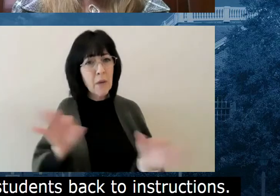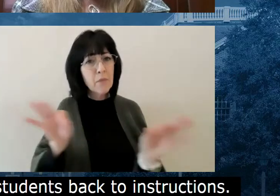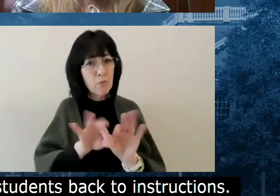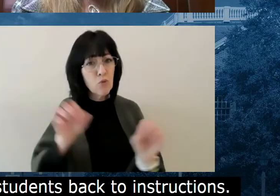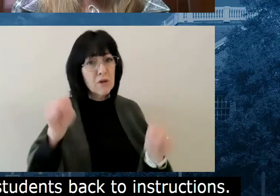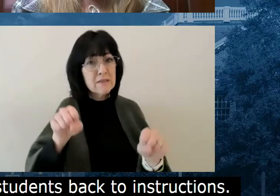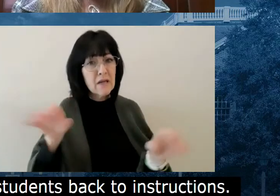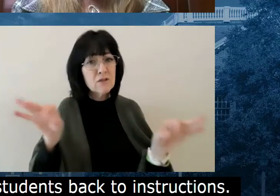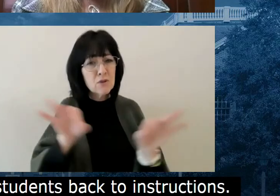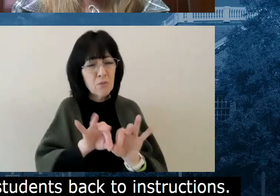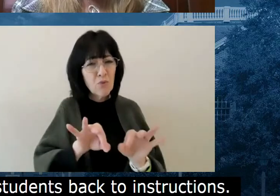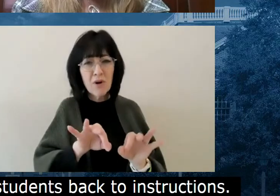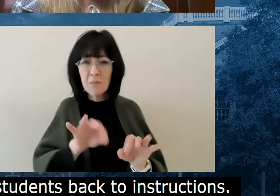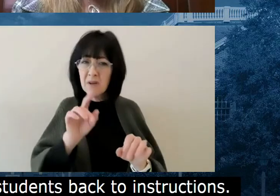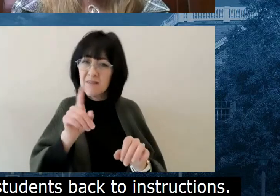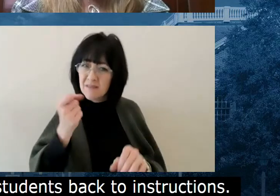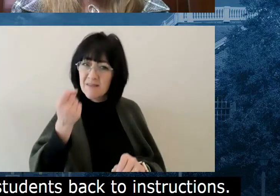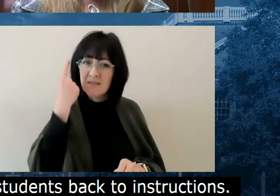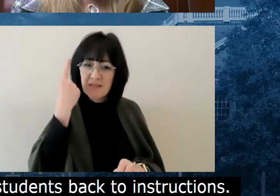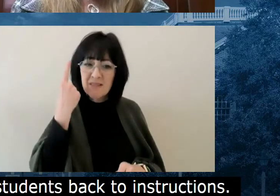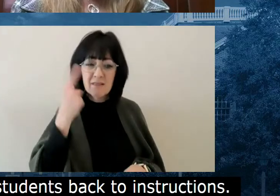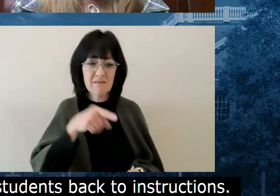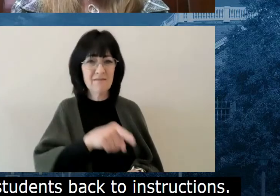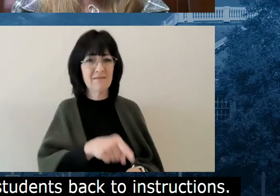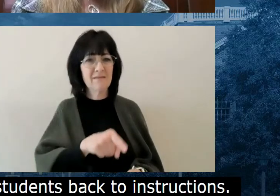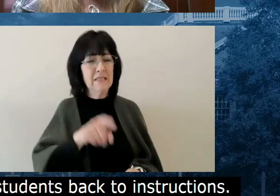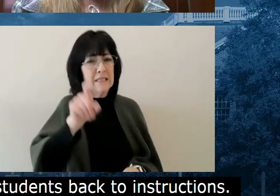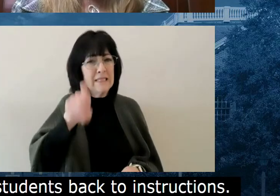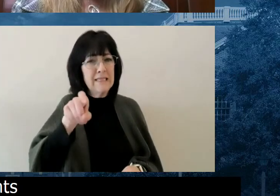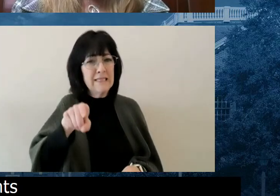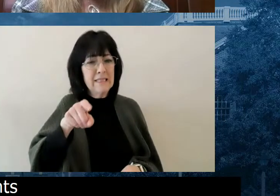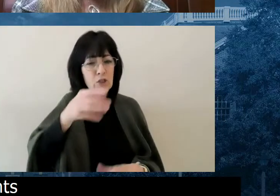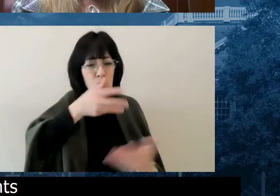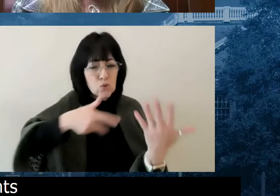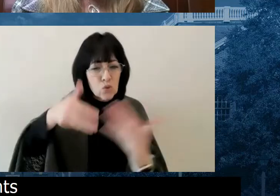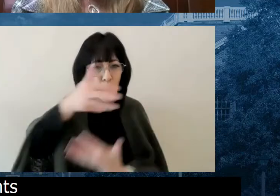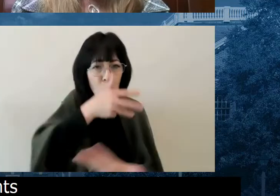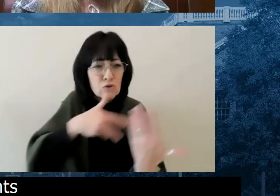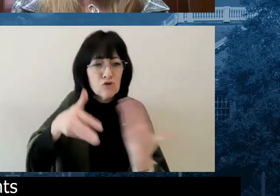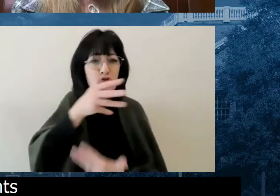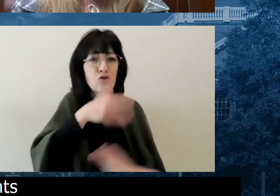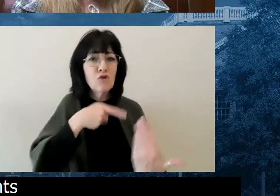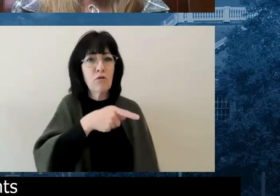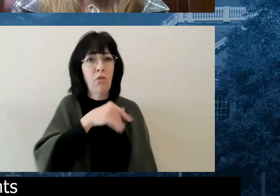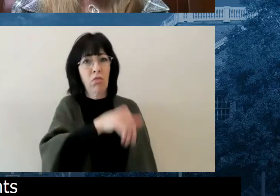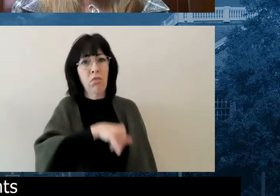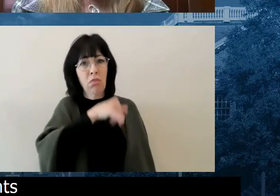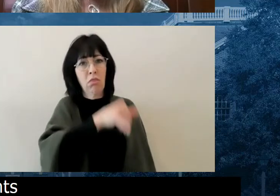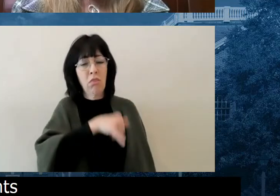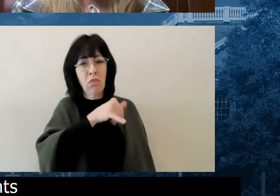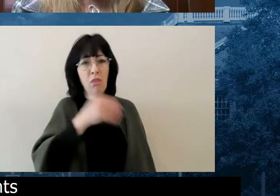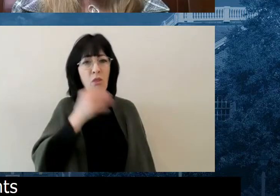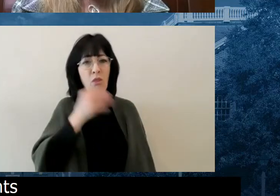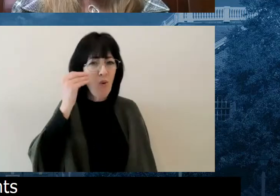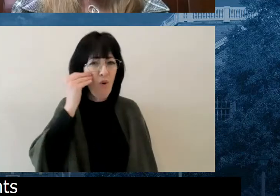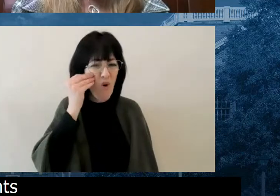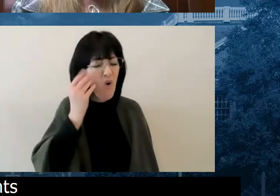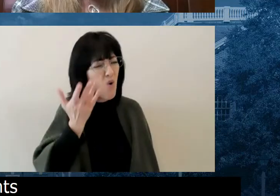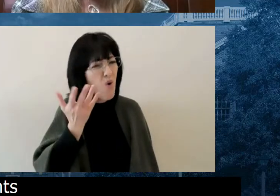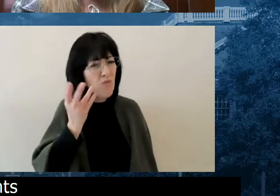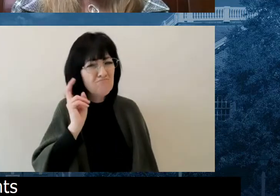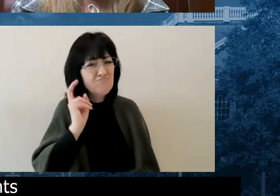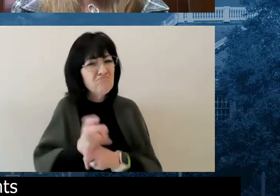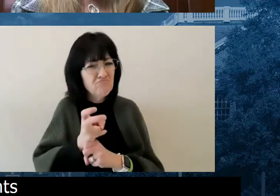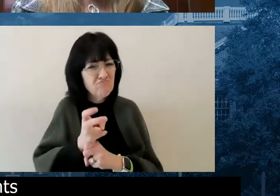performance, but also for their psychological needs as social beings. And Dr. Rattay talks a lot